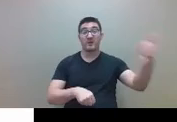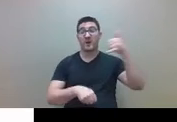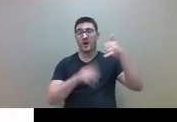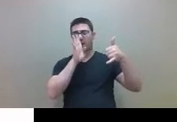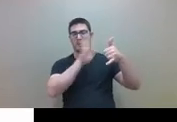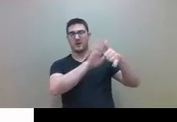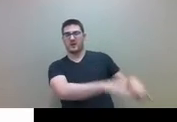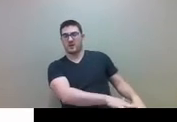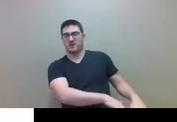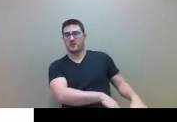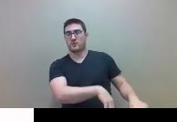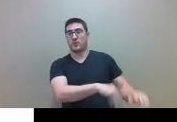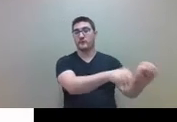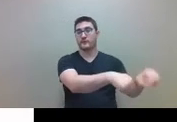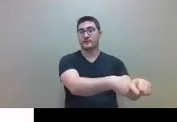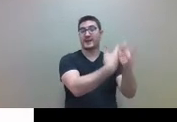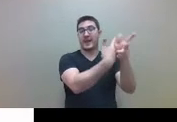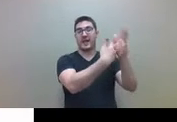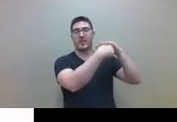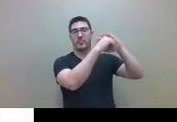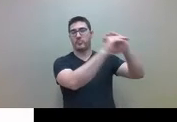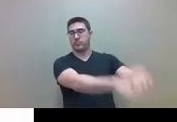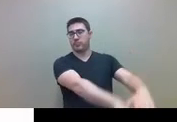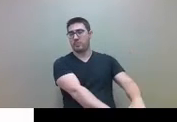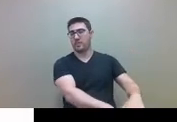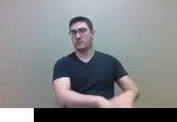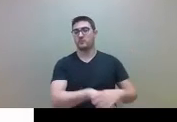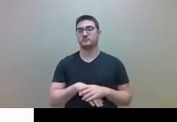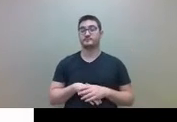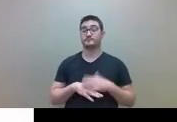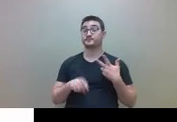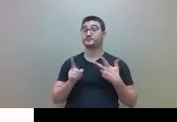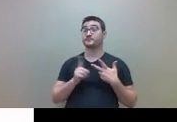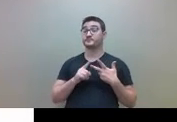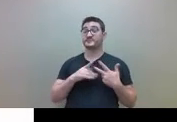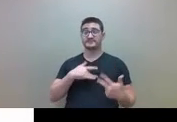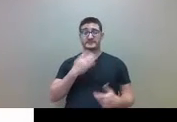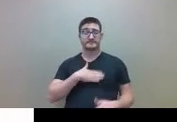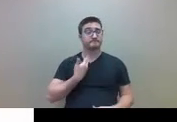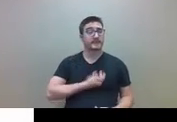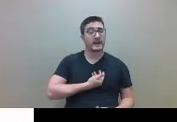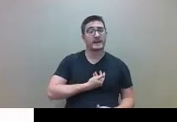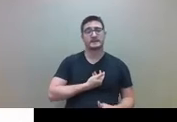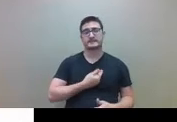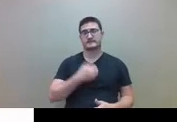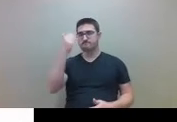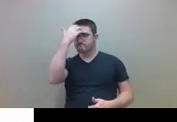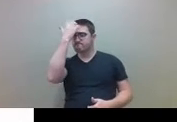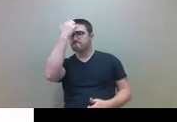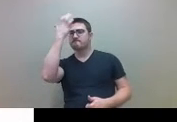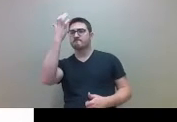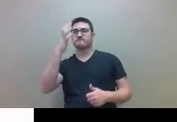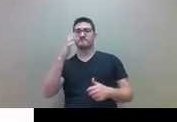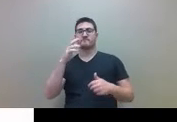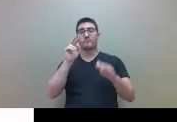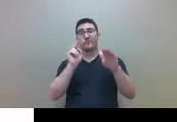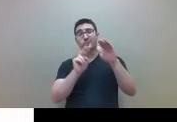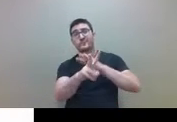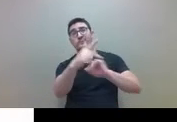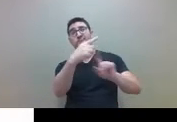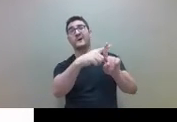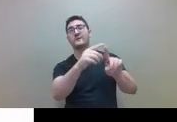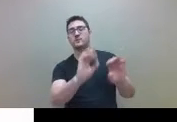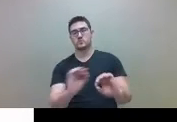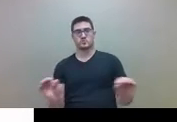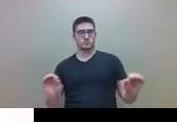calls. Feeling blue, irritable, and hopeless, this is definitely a really big